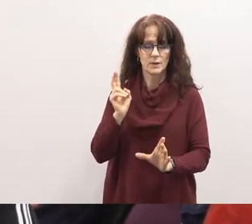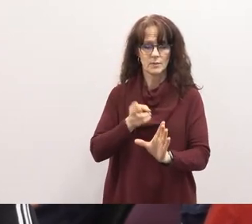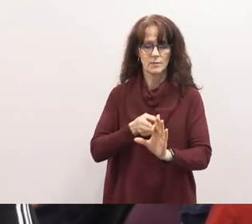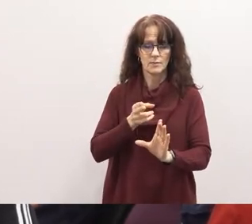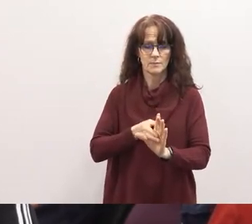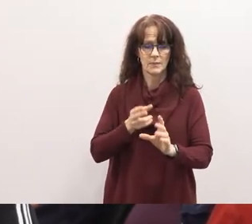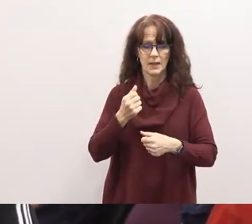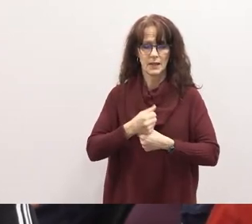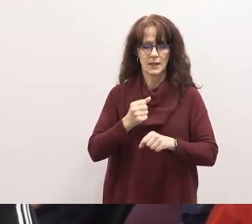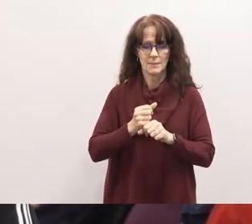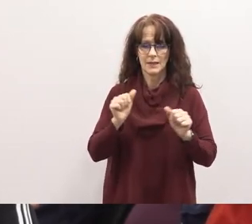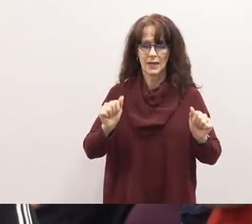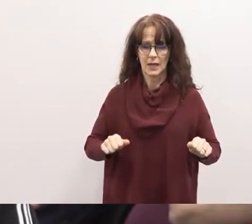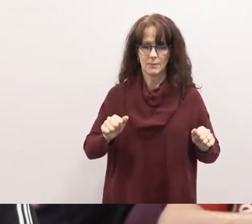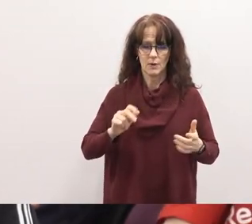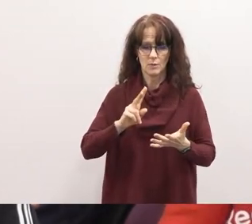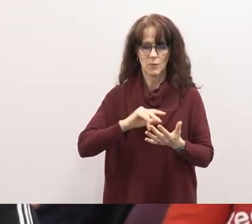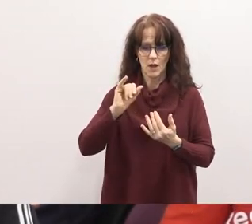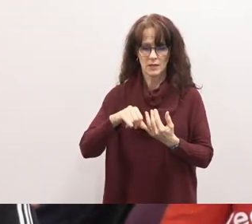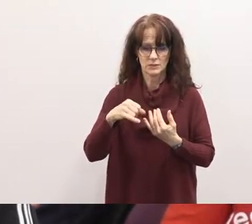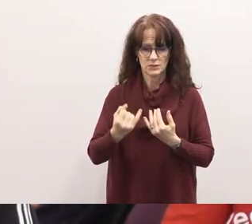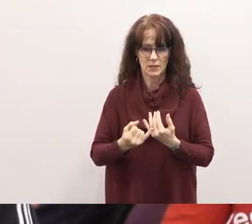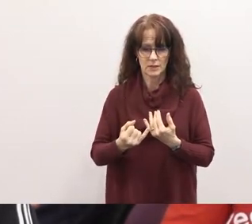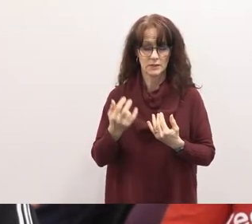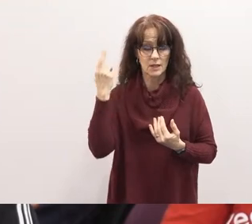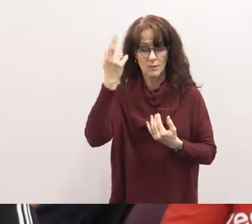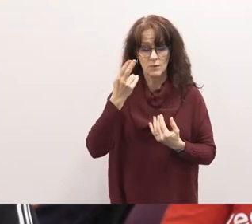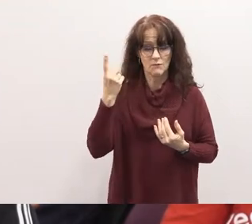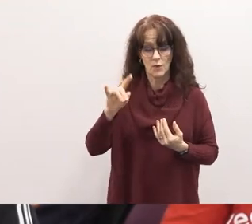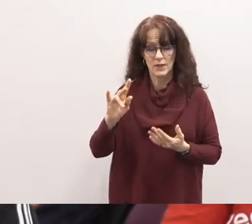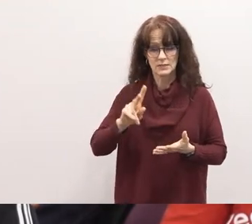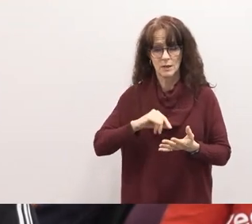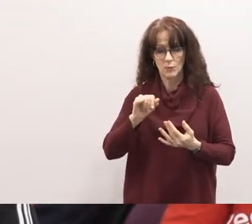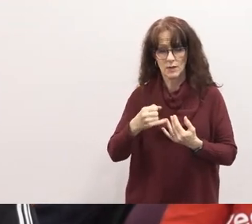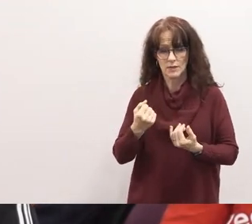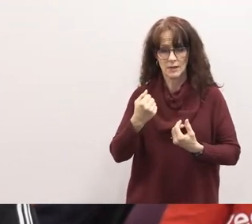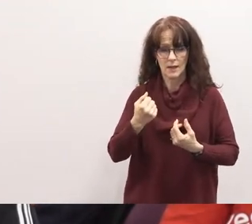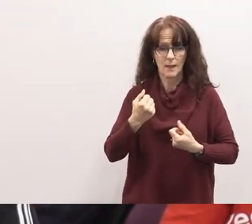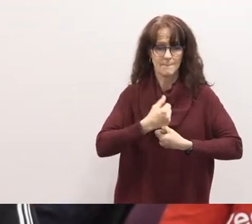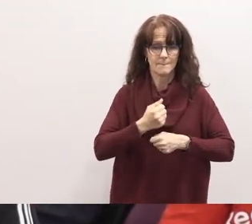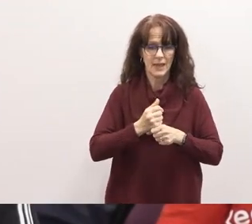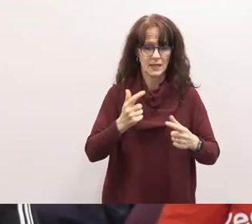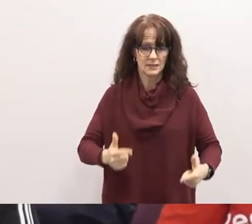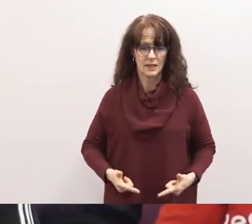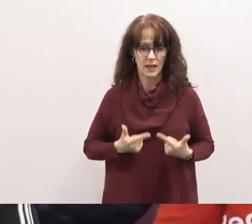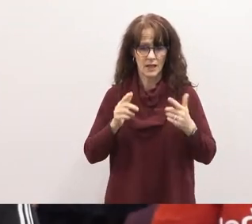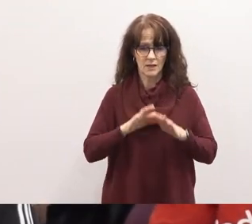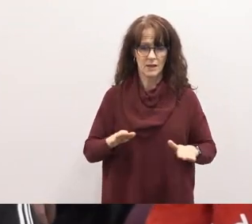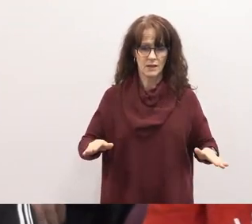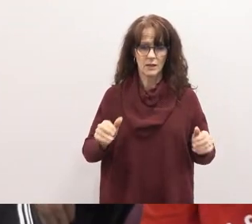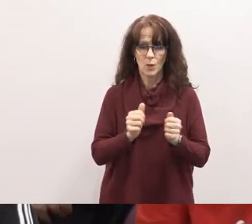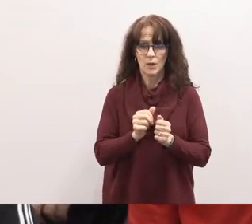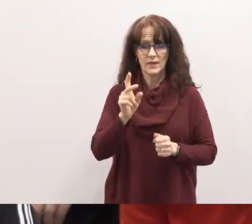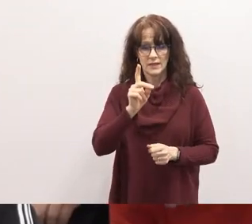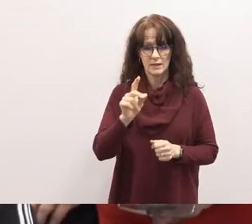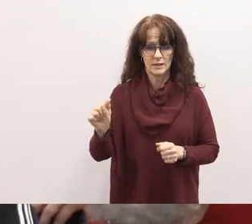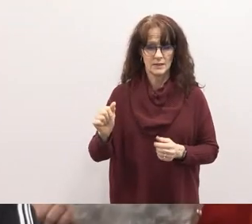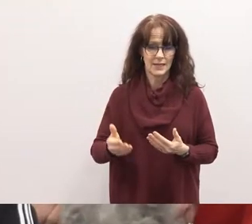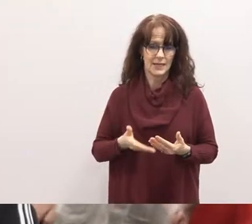the Make Able project. Now, the purpose of this project is to help make the lives of children with a disability